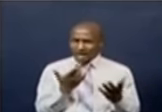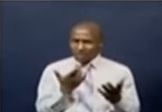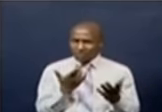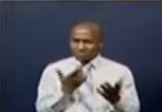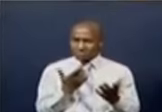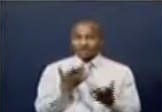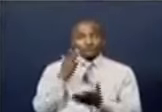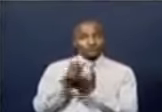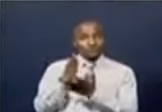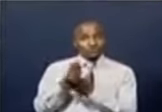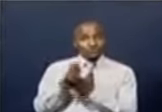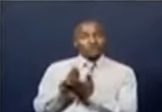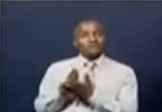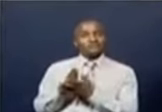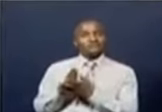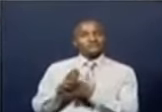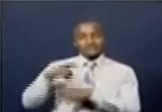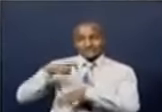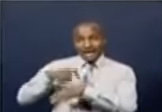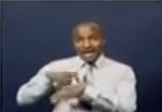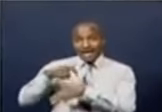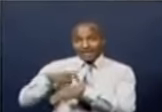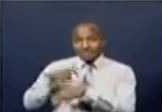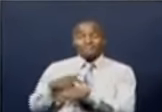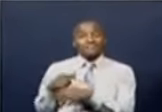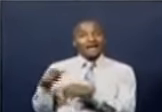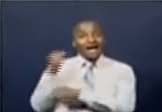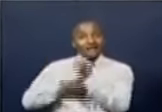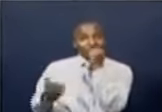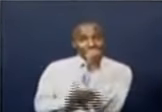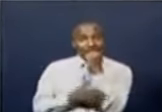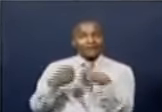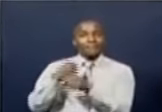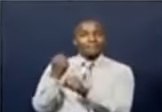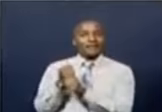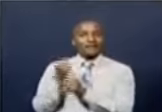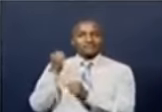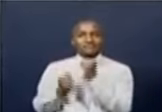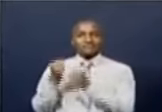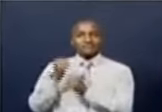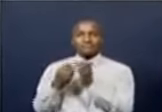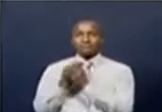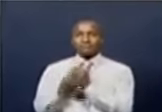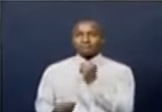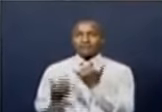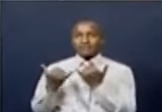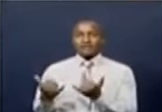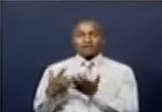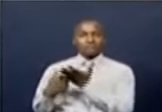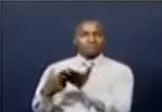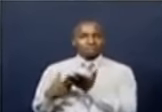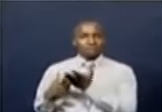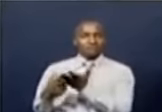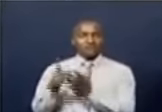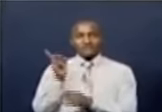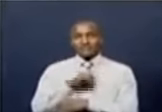It's more than demoralizing. Demoralization is an understatement. Did they speak to you after this? Yeah, we keep on talking. Even now, I was talking to Manangoi. He's in Munich for